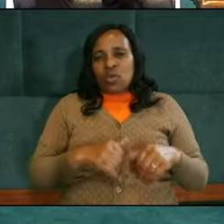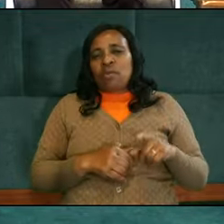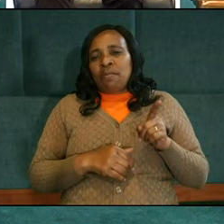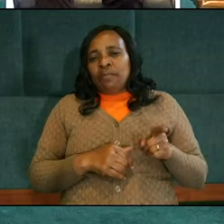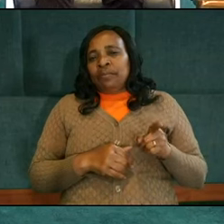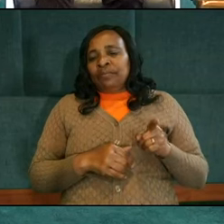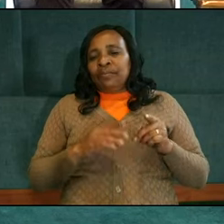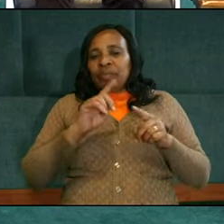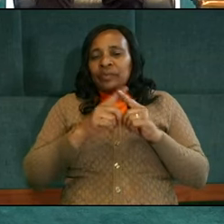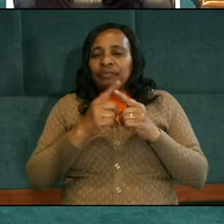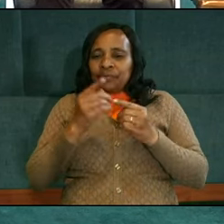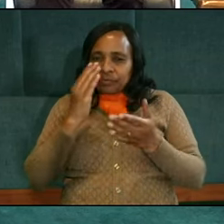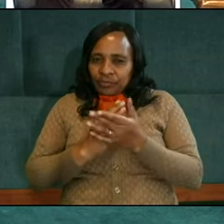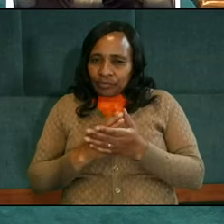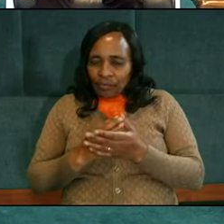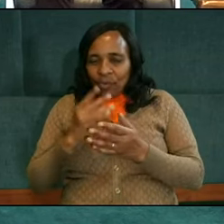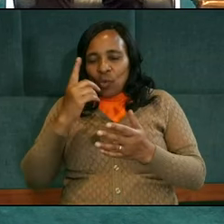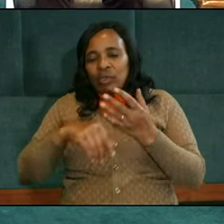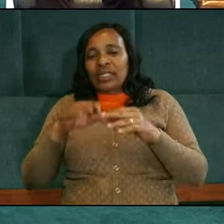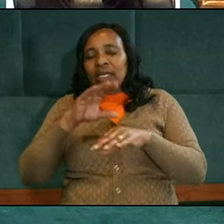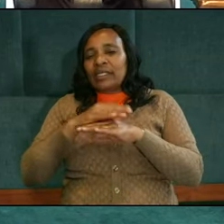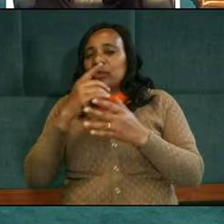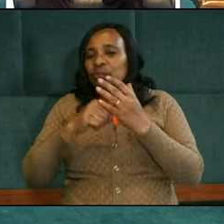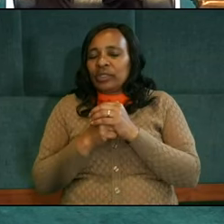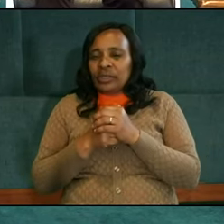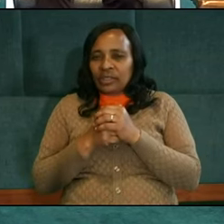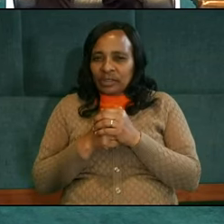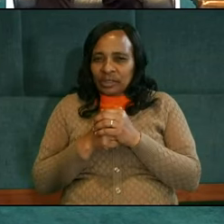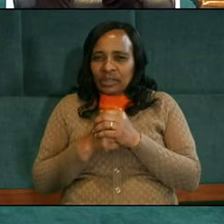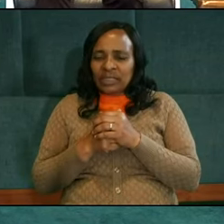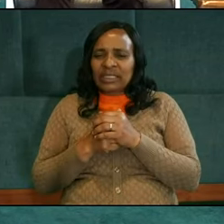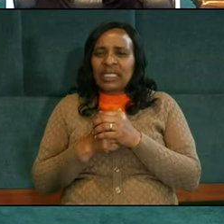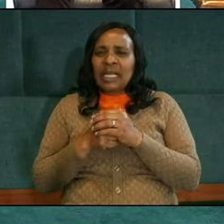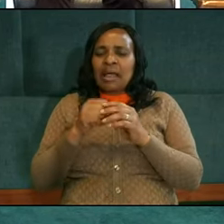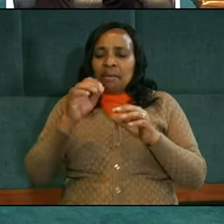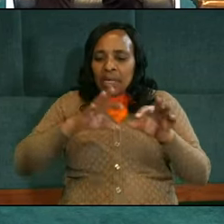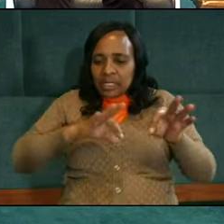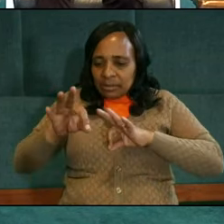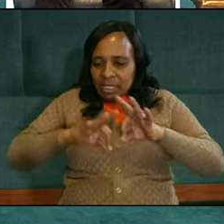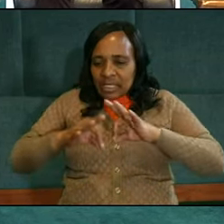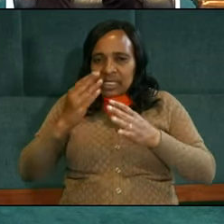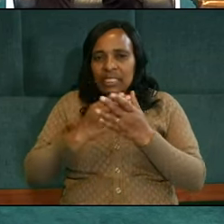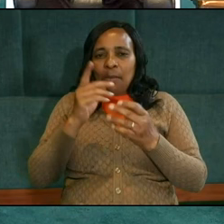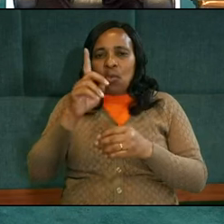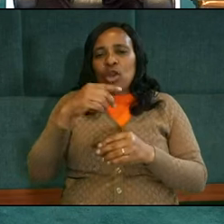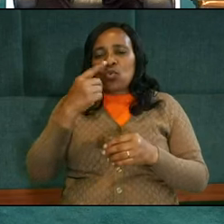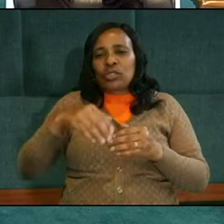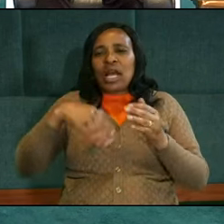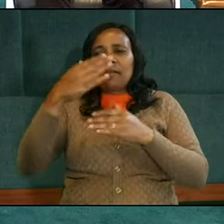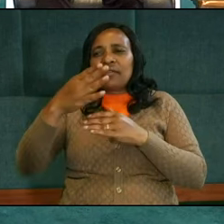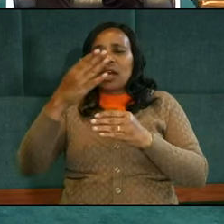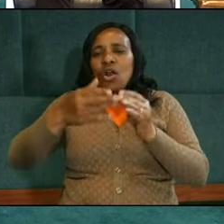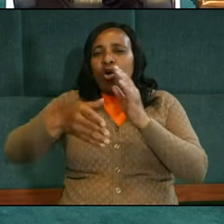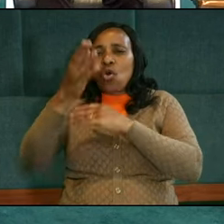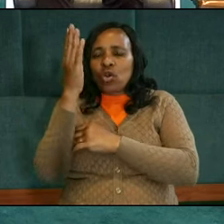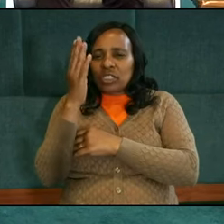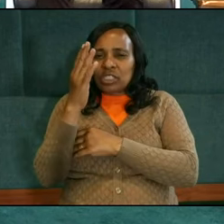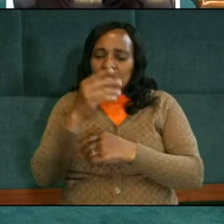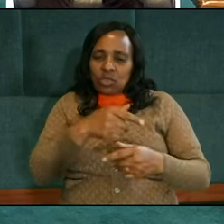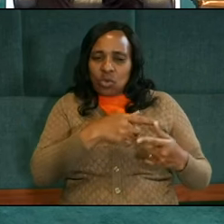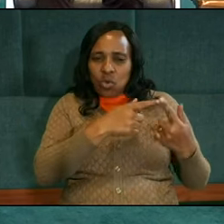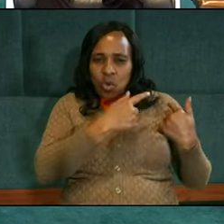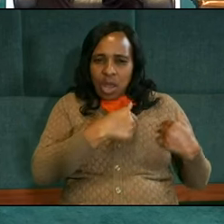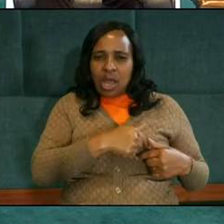Now, what I get from you is that just being described as someone who's after God's own heart does